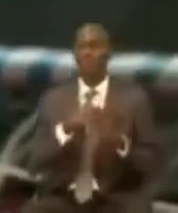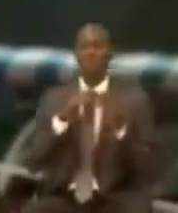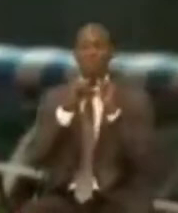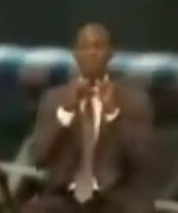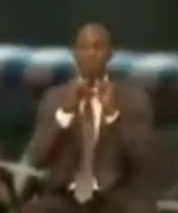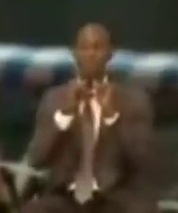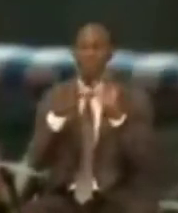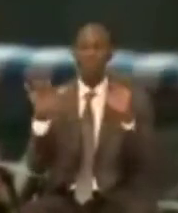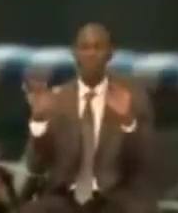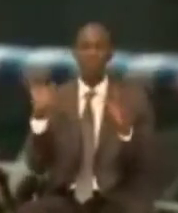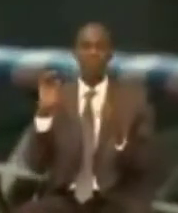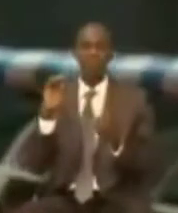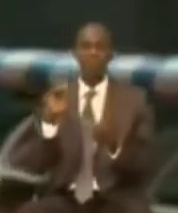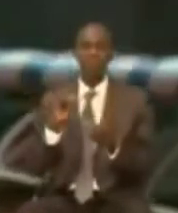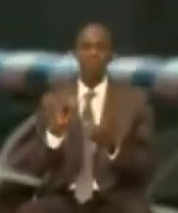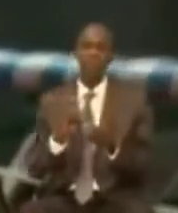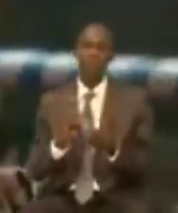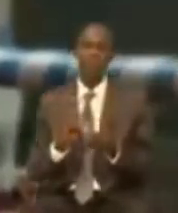more.